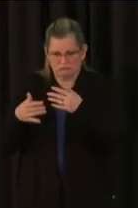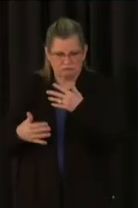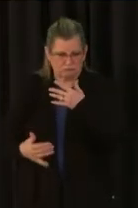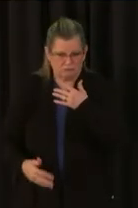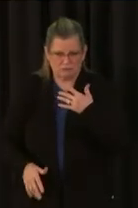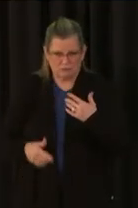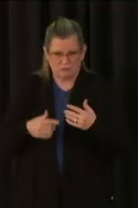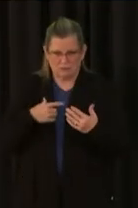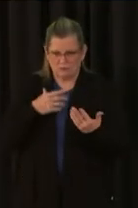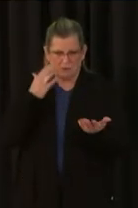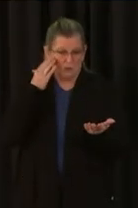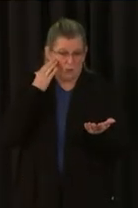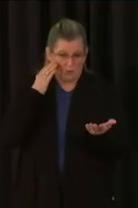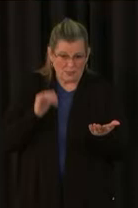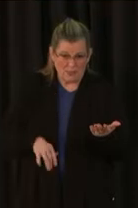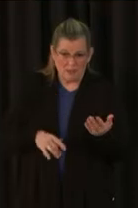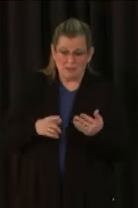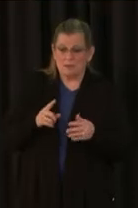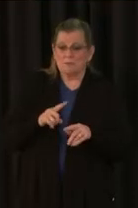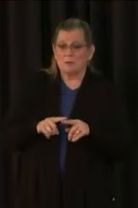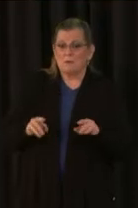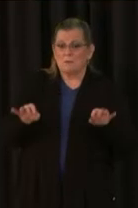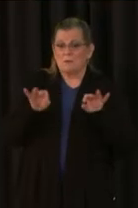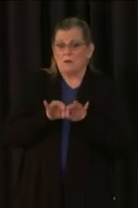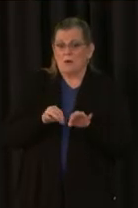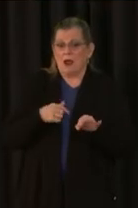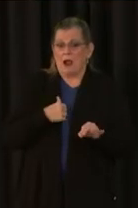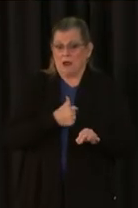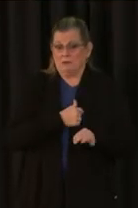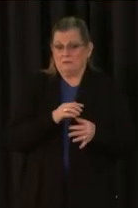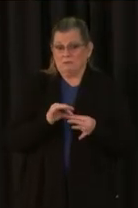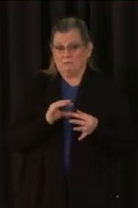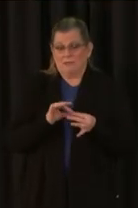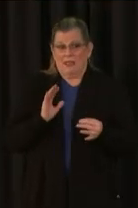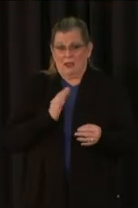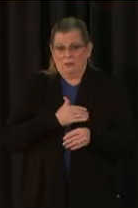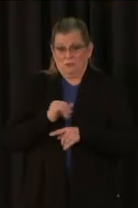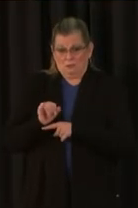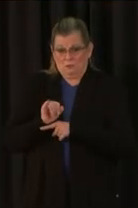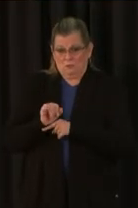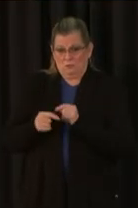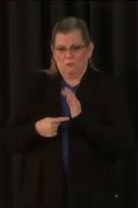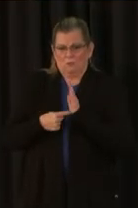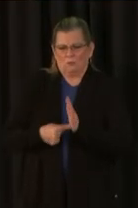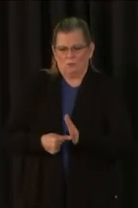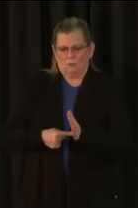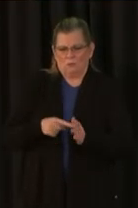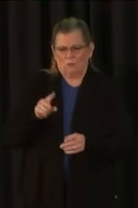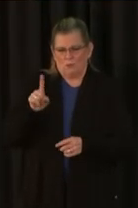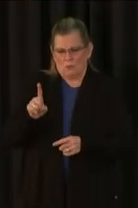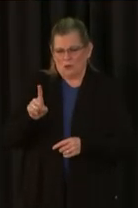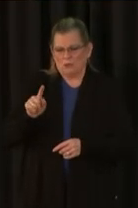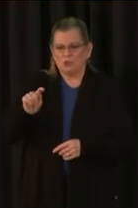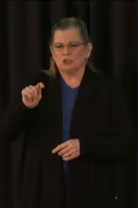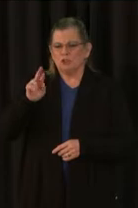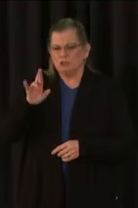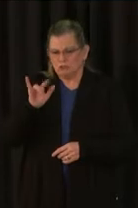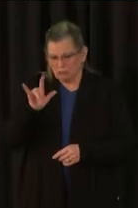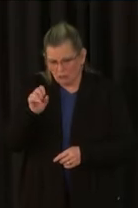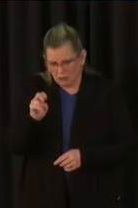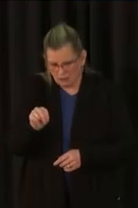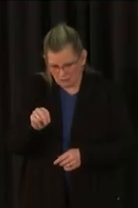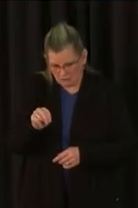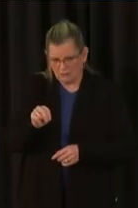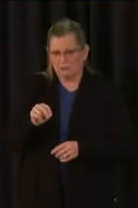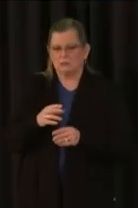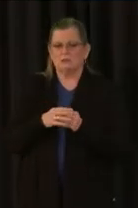us, but the biggest one is probably to say is that our industry represents $1 trillion impact to the economy, and that is